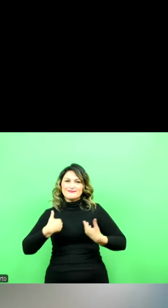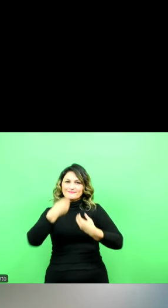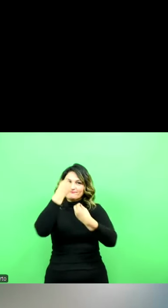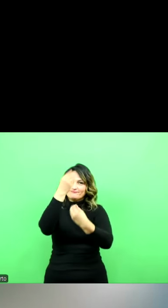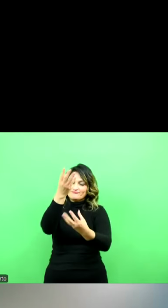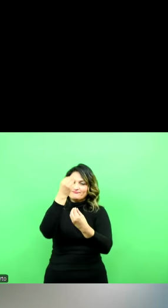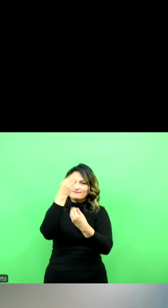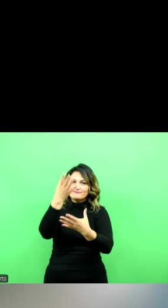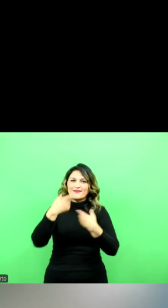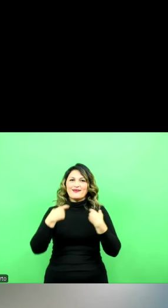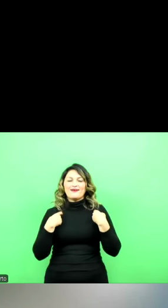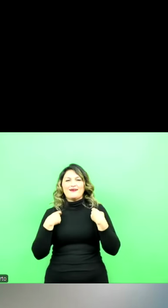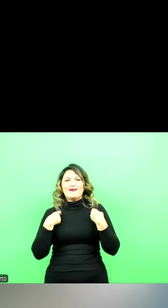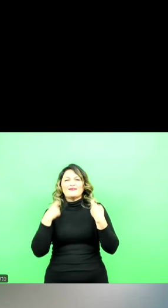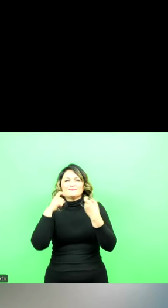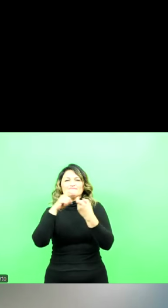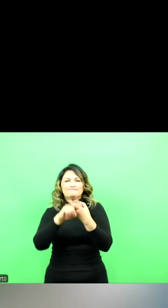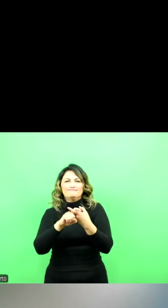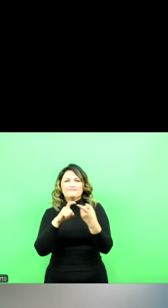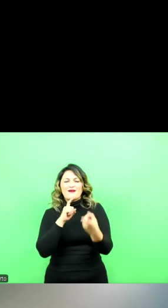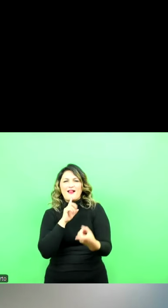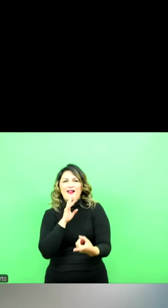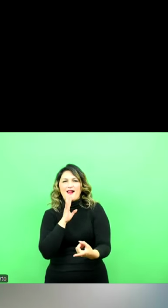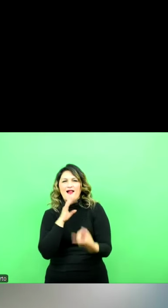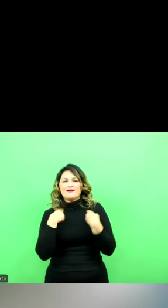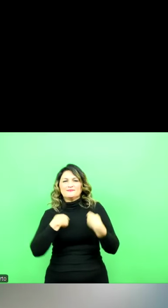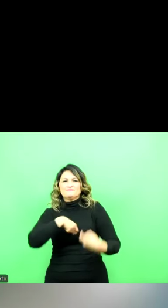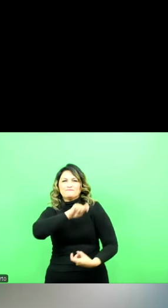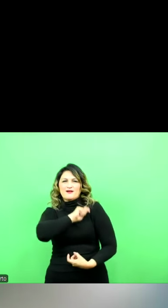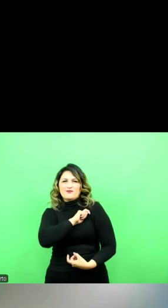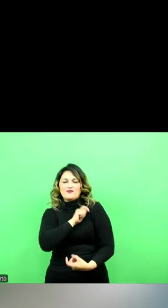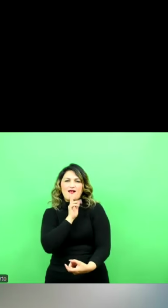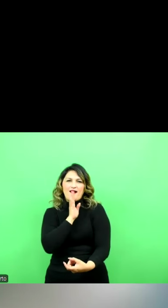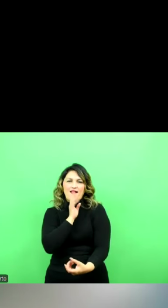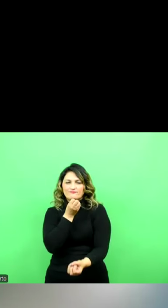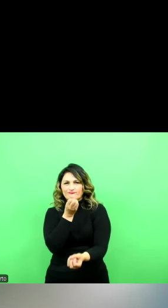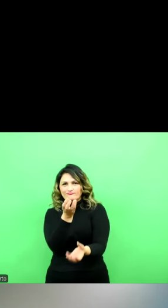in Spanish. And in the next 10 minutes,